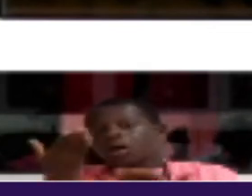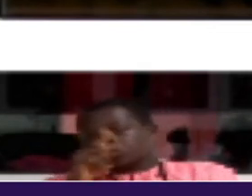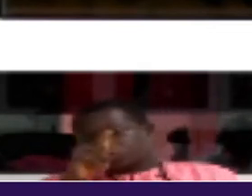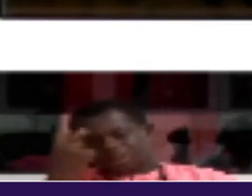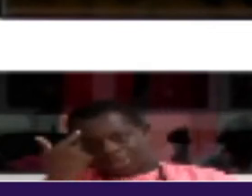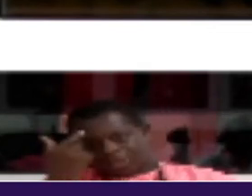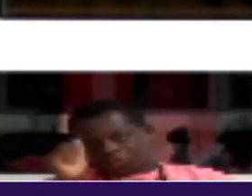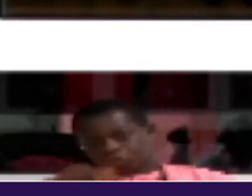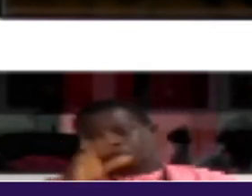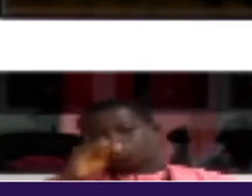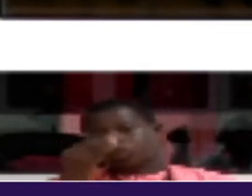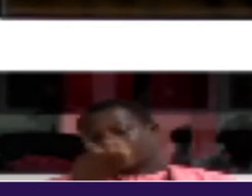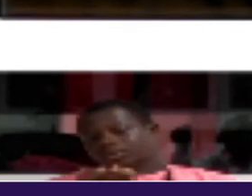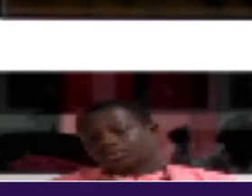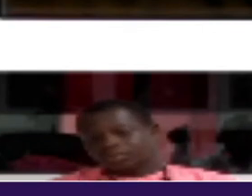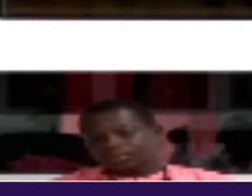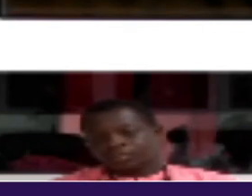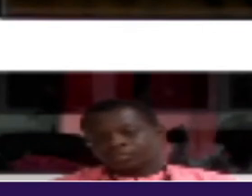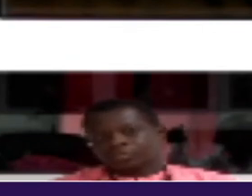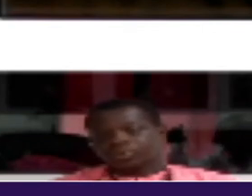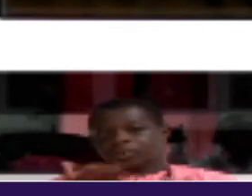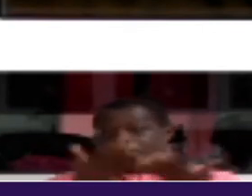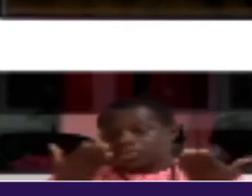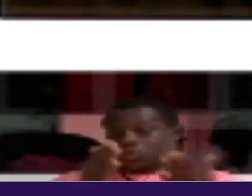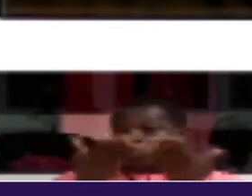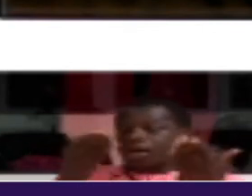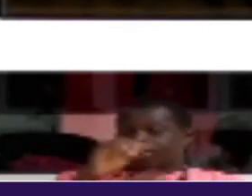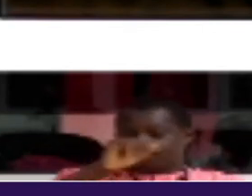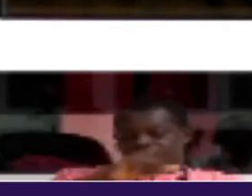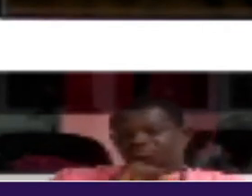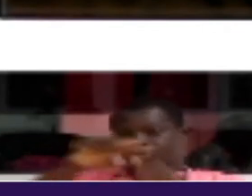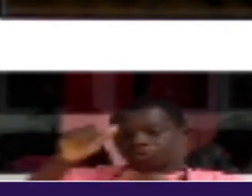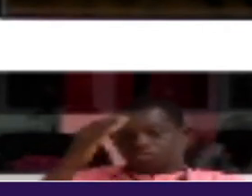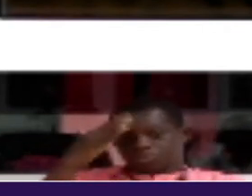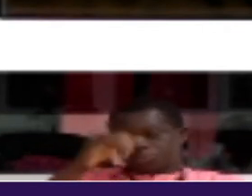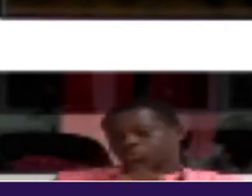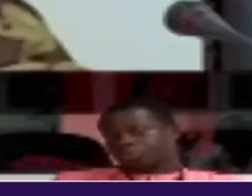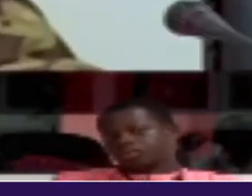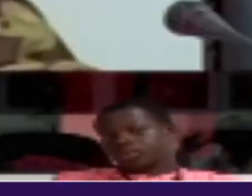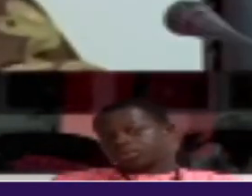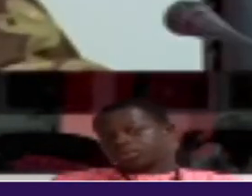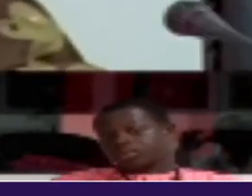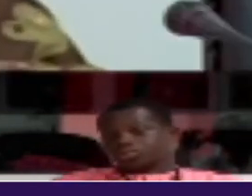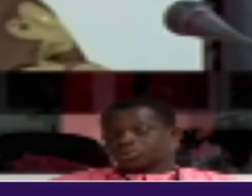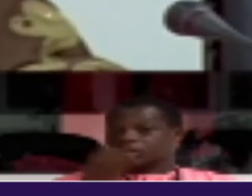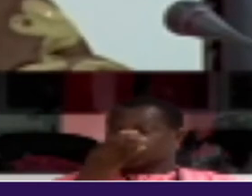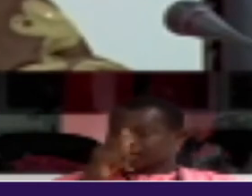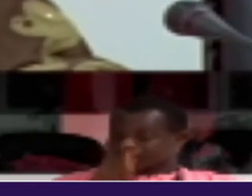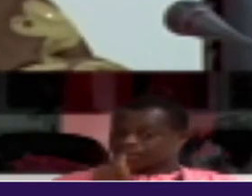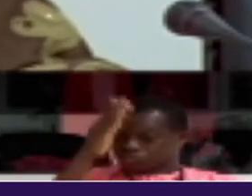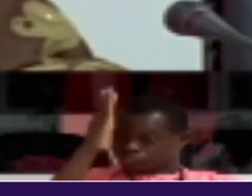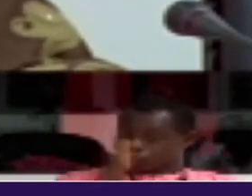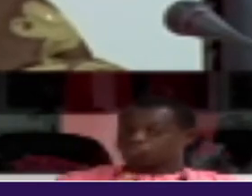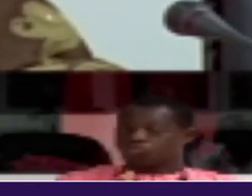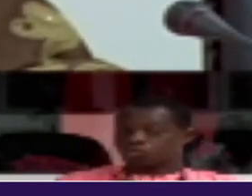that? The reason why best known to him. But for me... Well, he said that is the truth. The